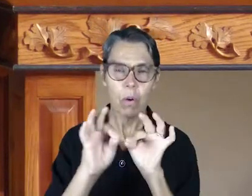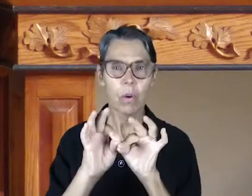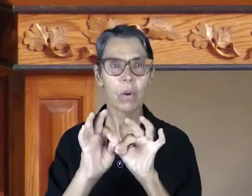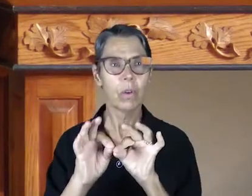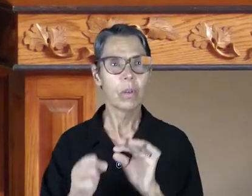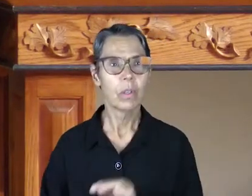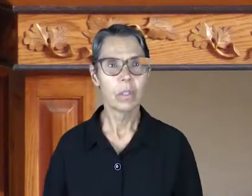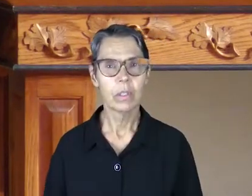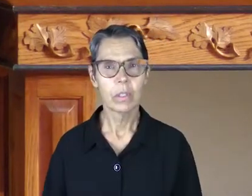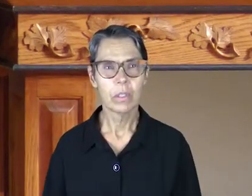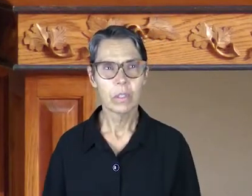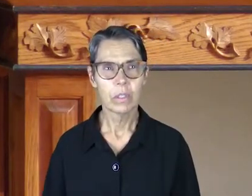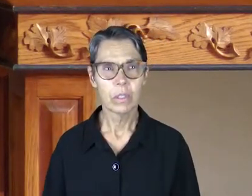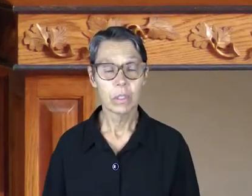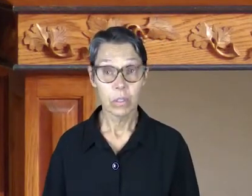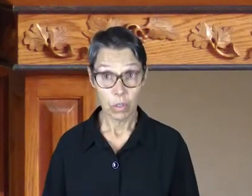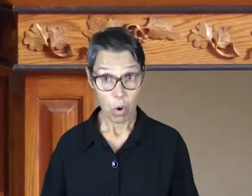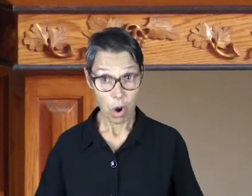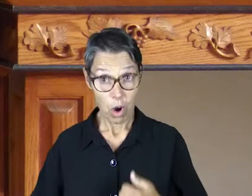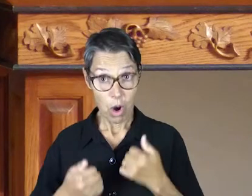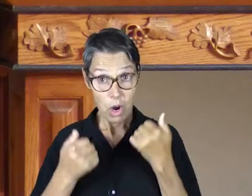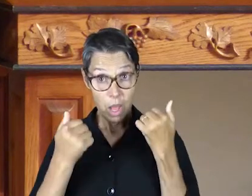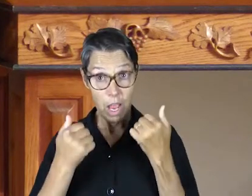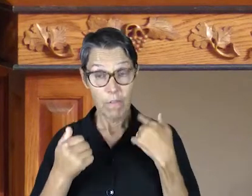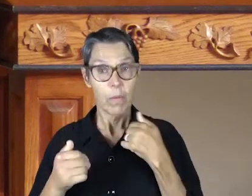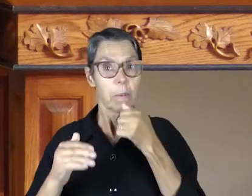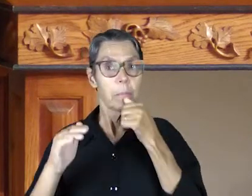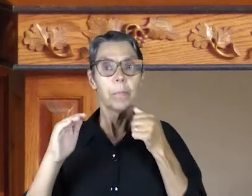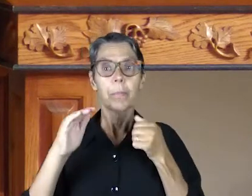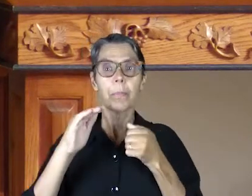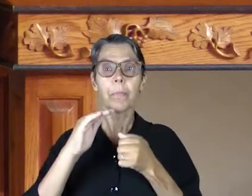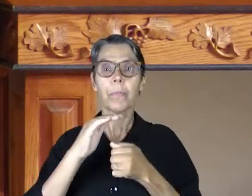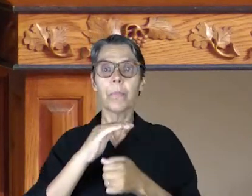So are we putting our light under a bushel basket?